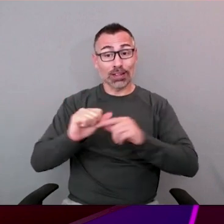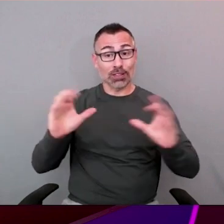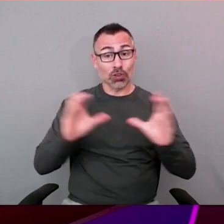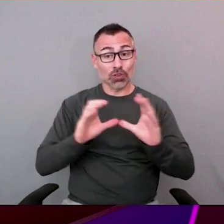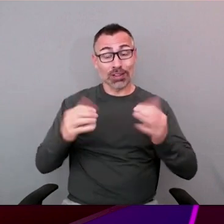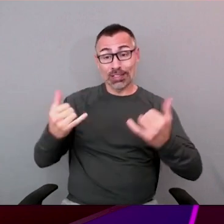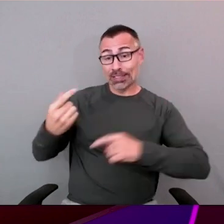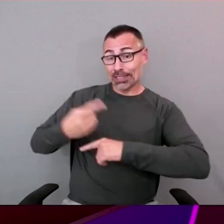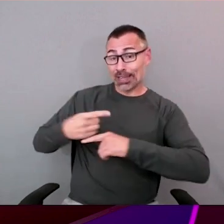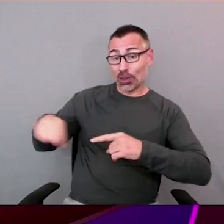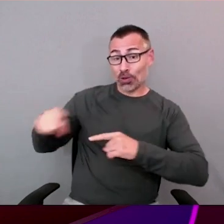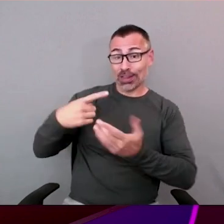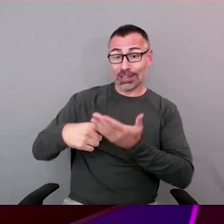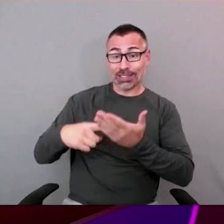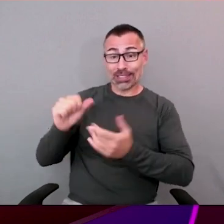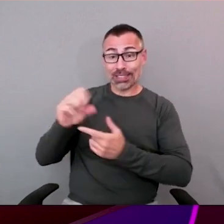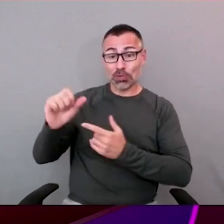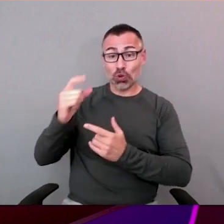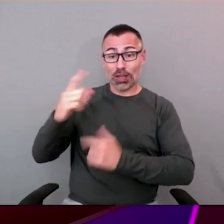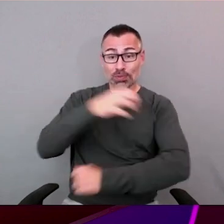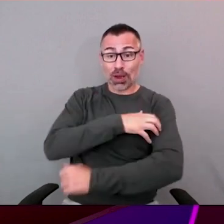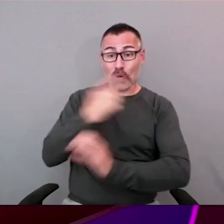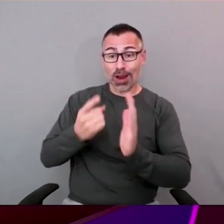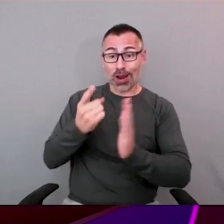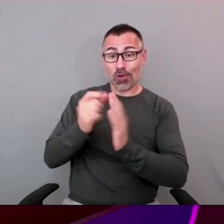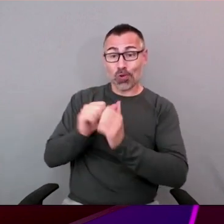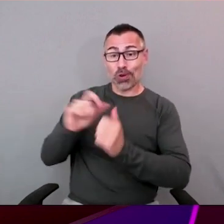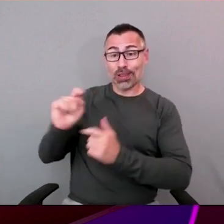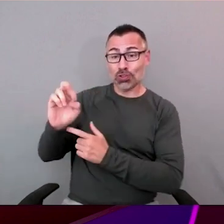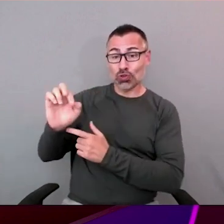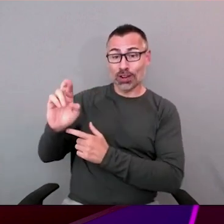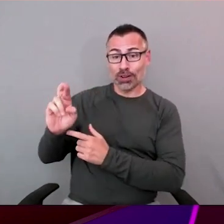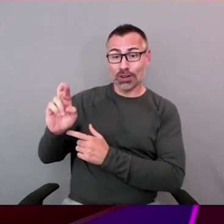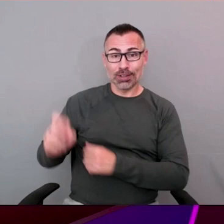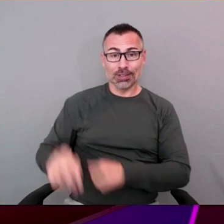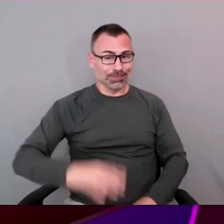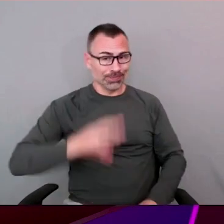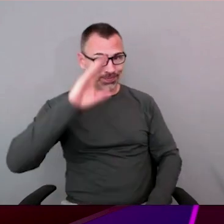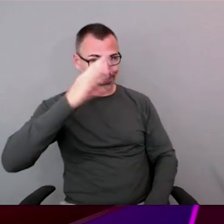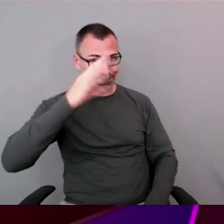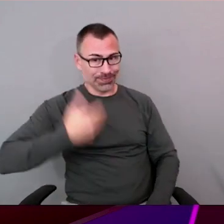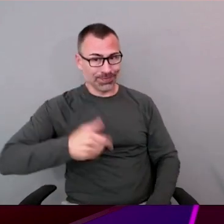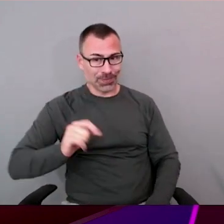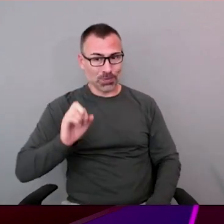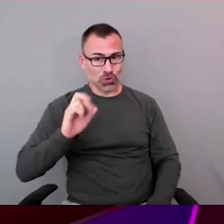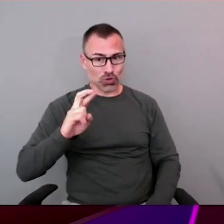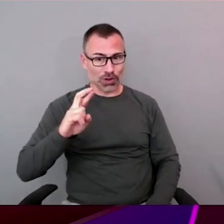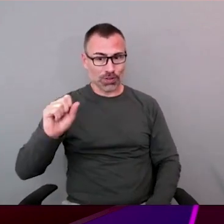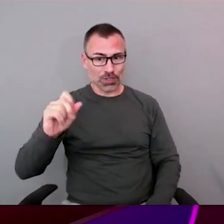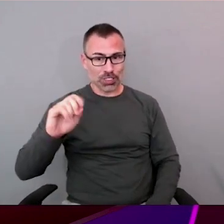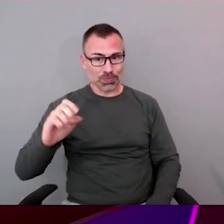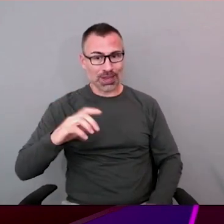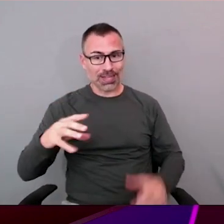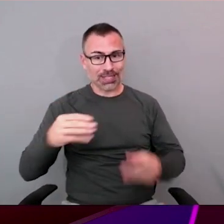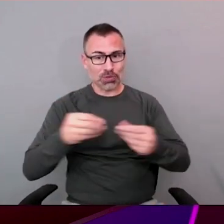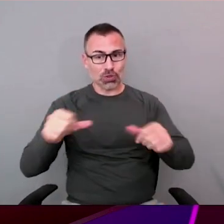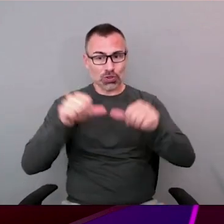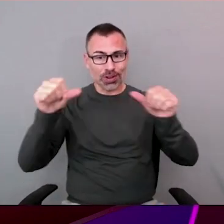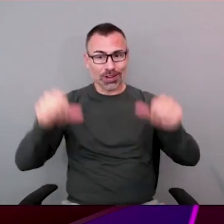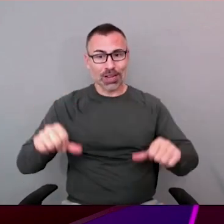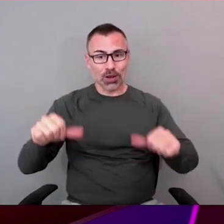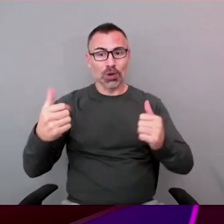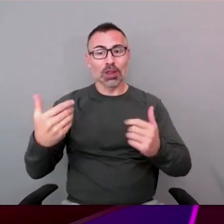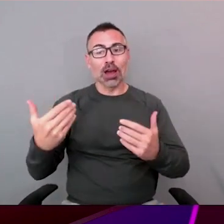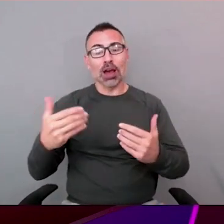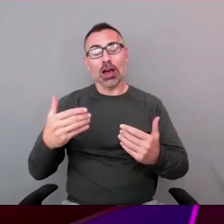AWS Power Hour with my good friend Trevor. Hey everybody, Trevor Spires here. I'm a solutions architect with our new to AWS team here at